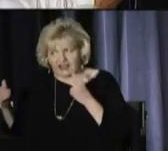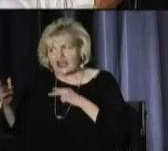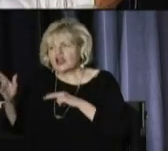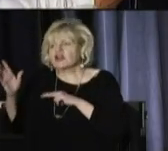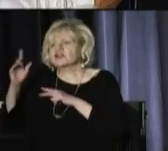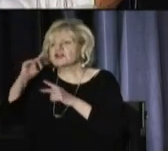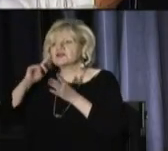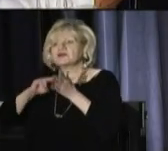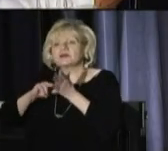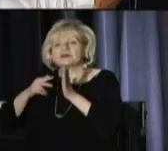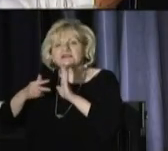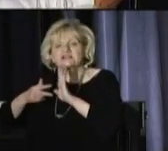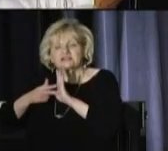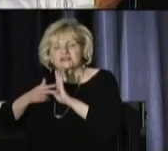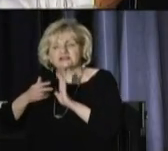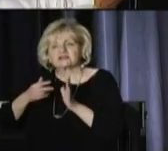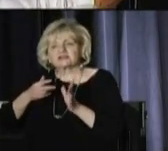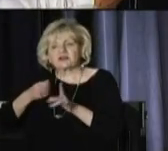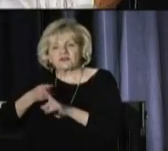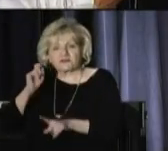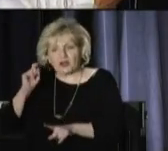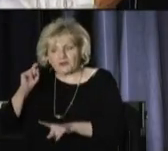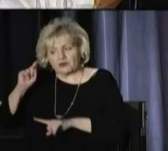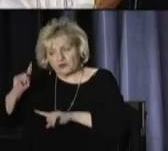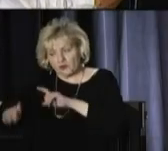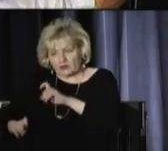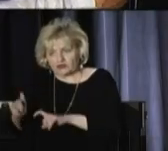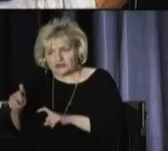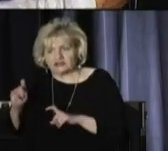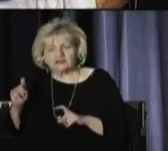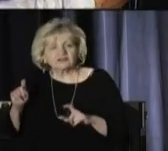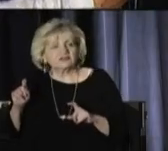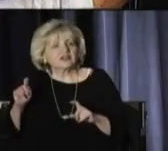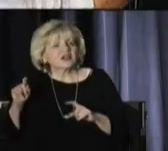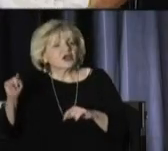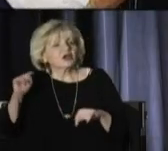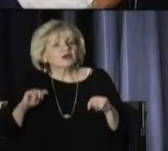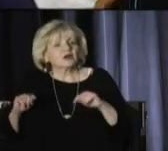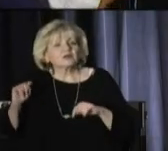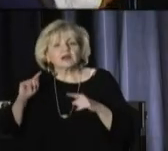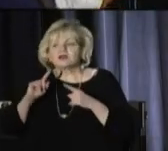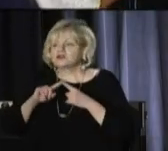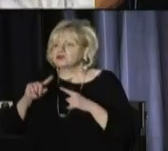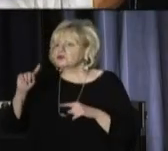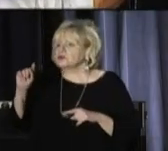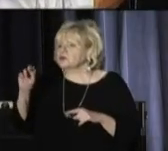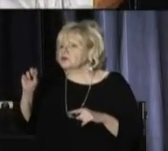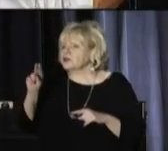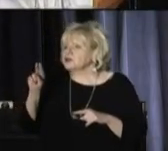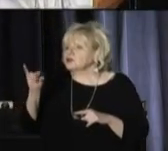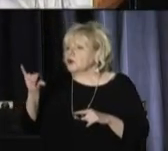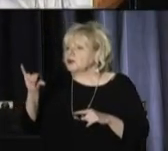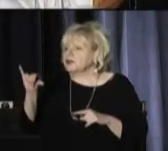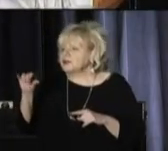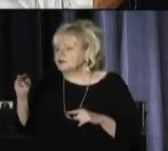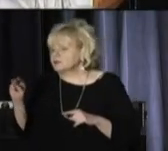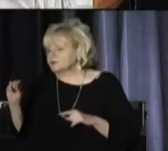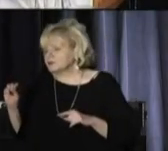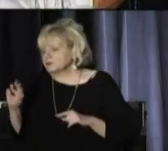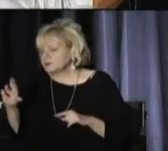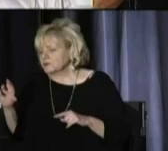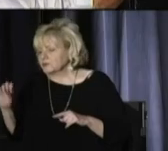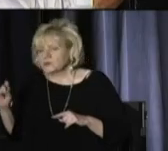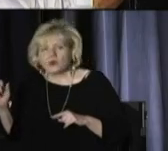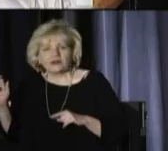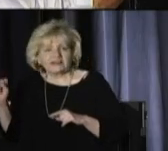coming. And the constraint is, it goes back to that Toni Morrison interview. I just